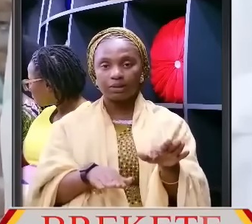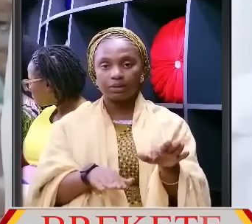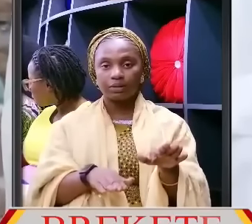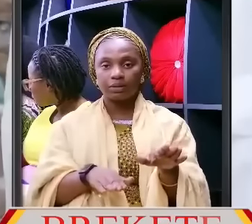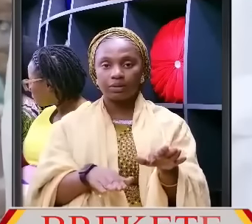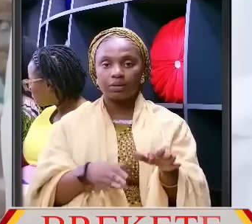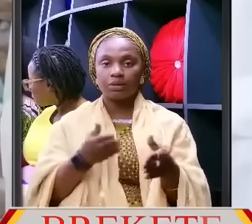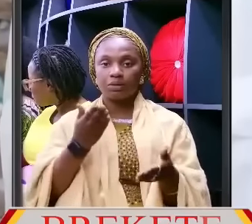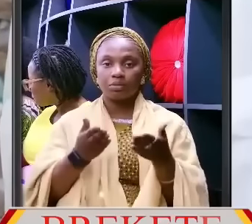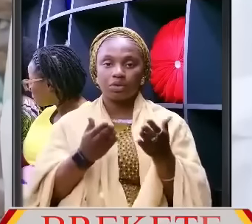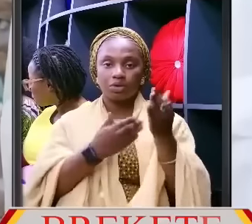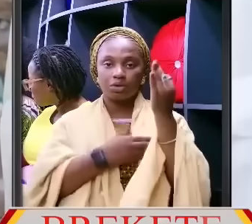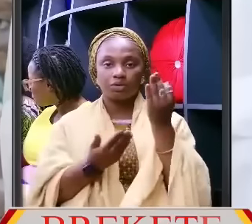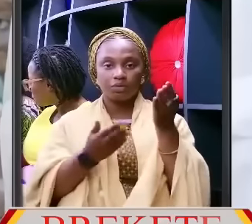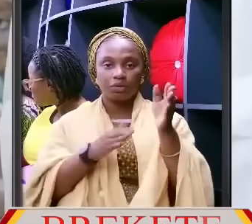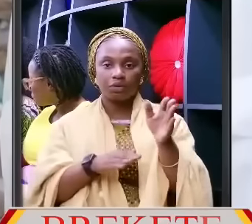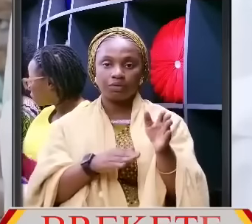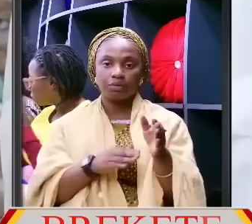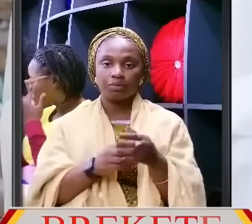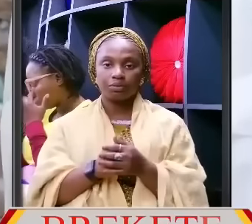May God forgive him.